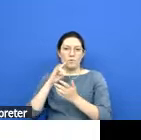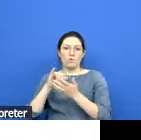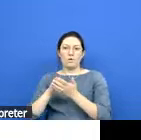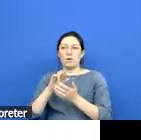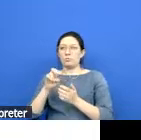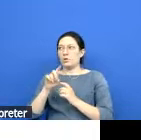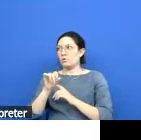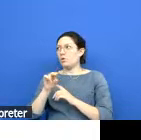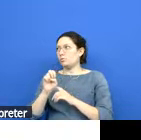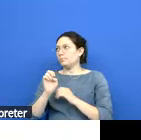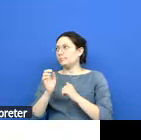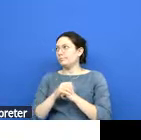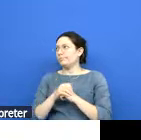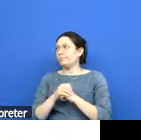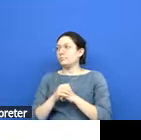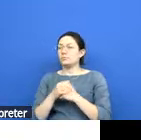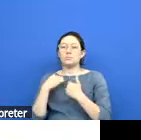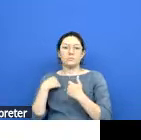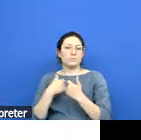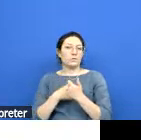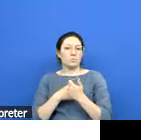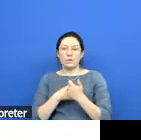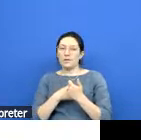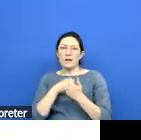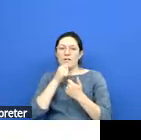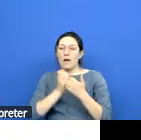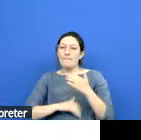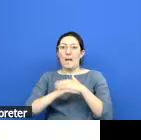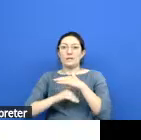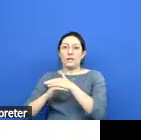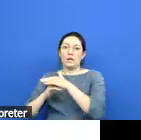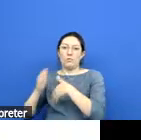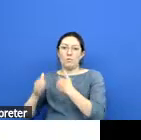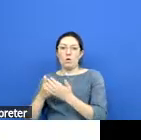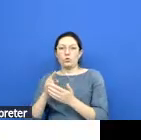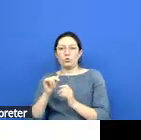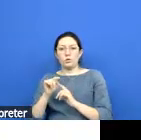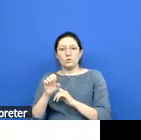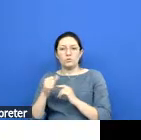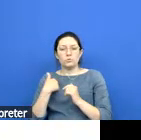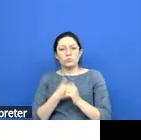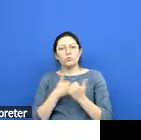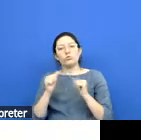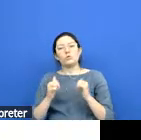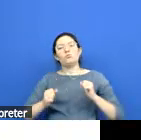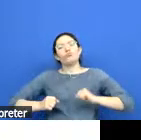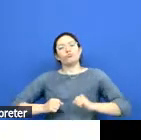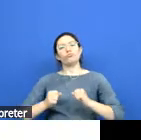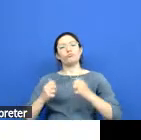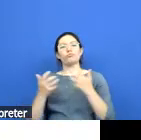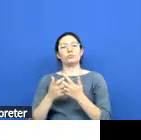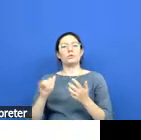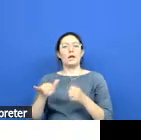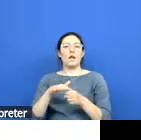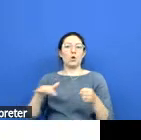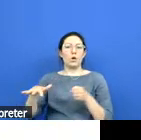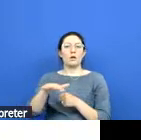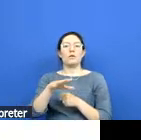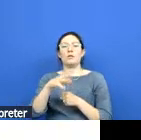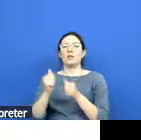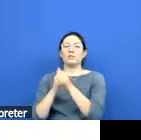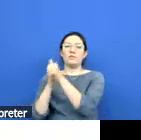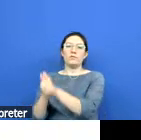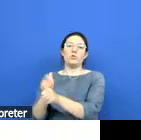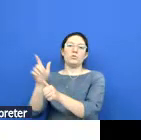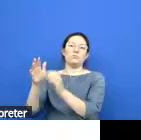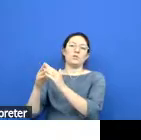cause. We're not maxing out the units on the site. We're doing what fits for that area and also adhering to the comments